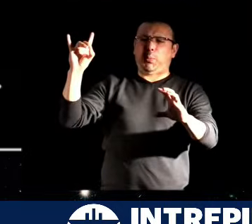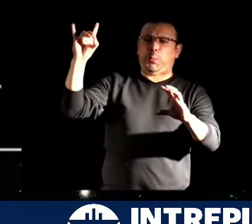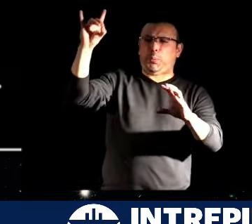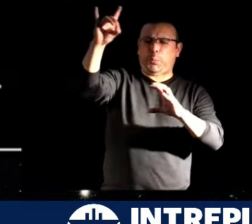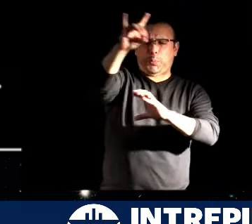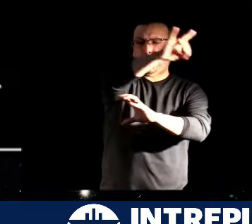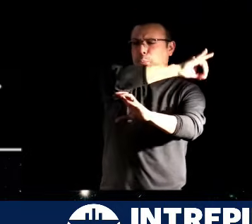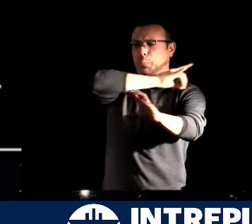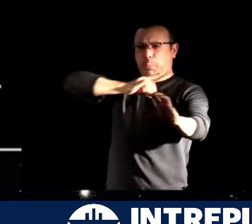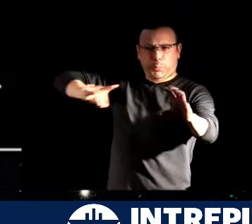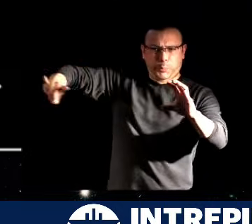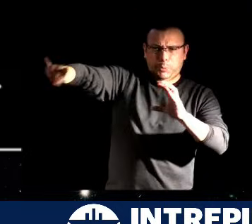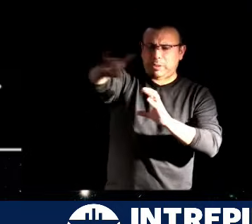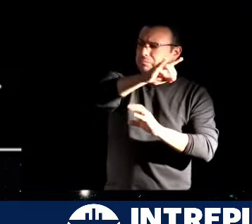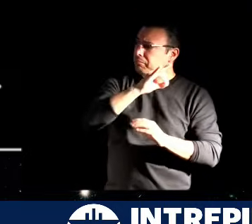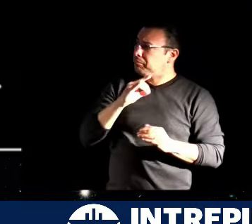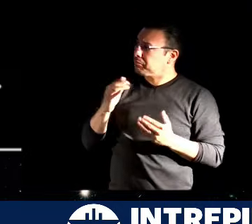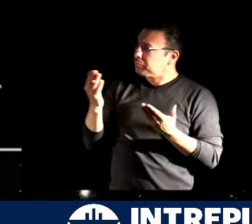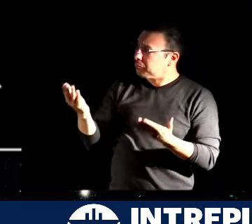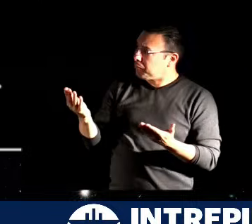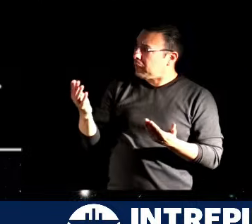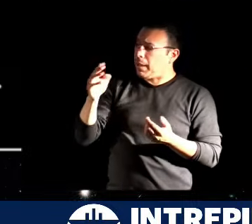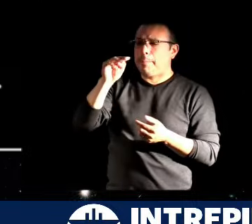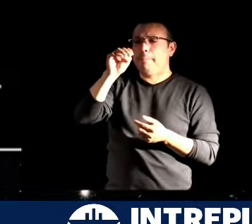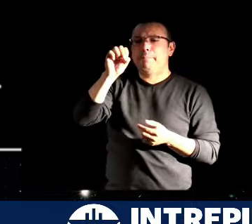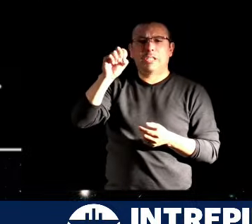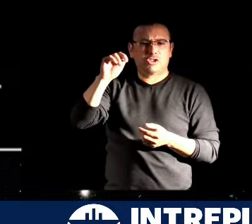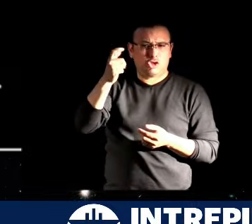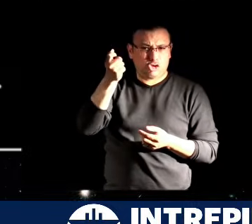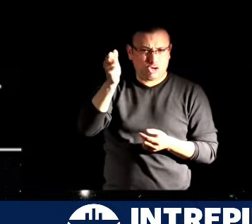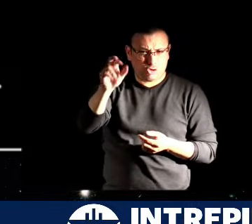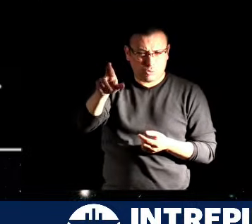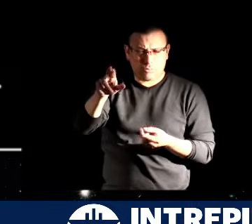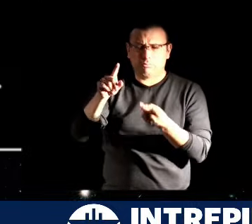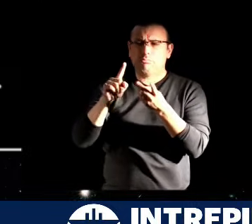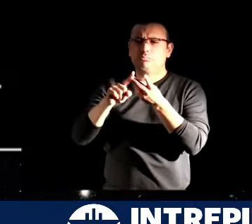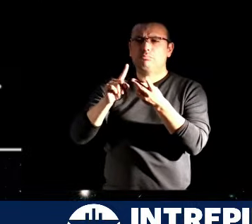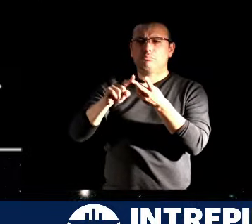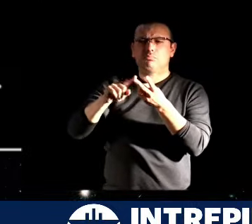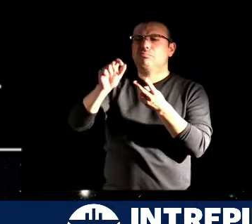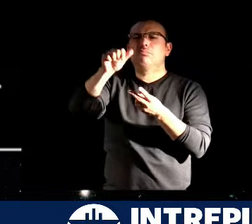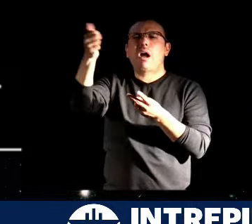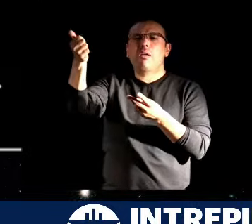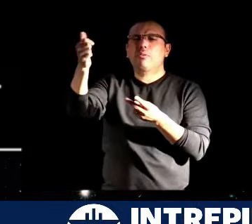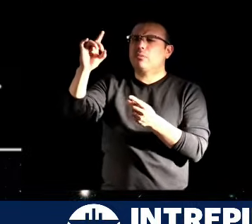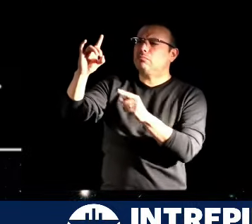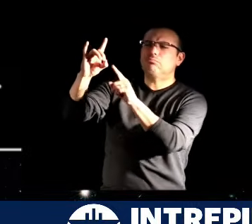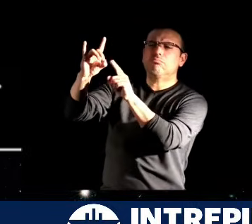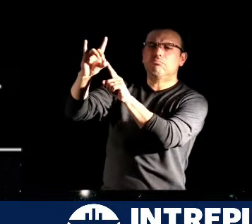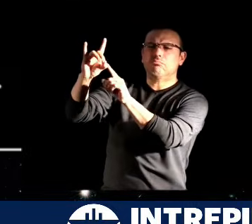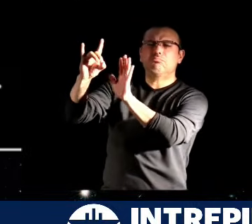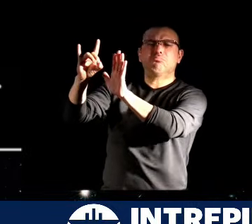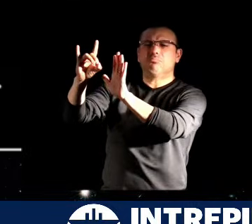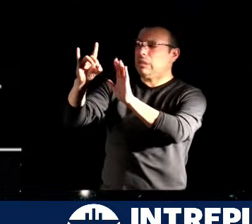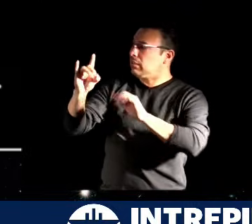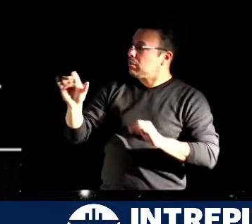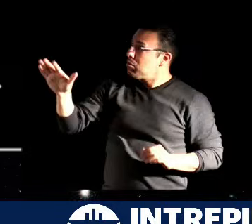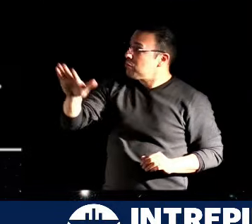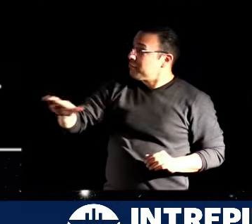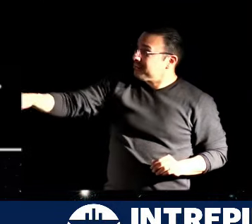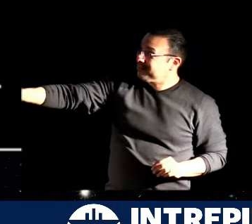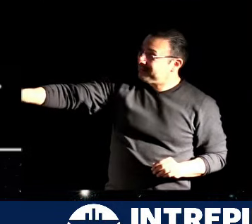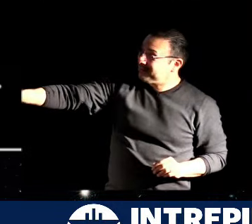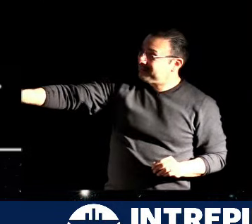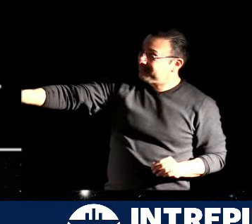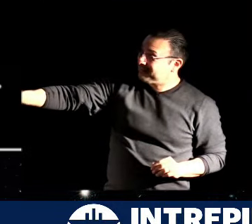be familiar with are Messenger and some other science. They're only around here at Mercury,